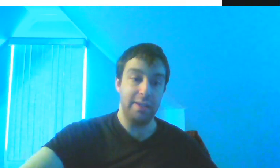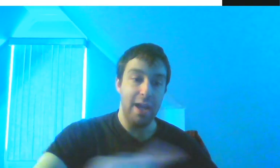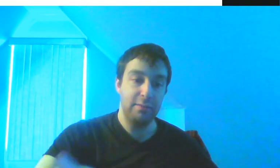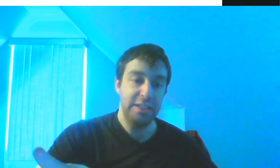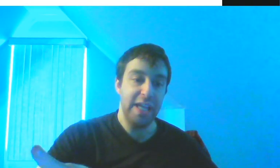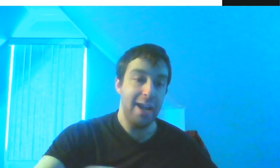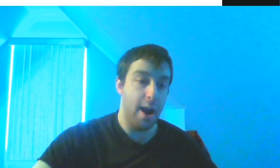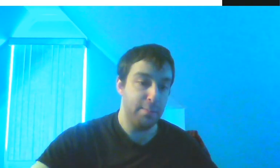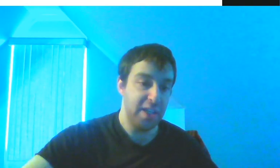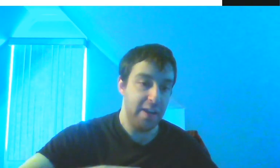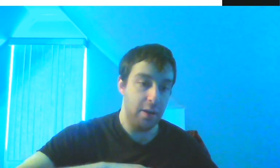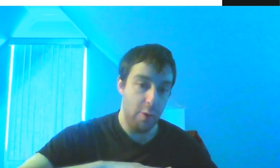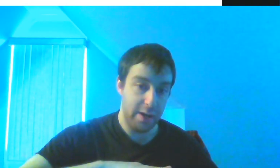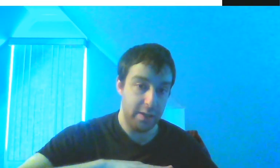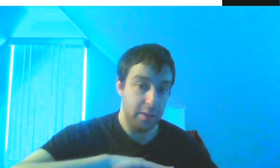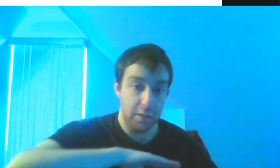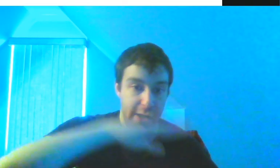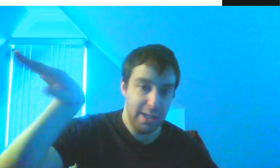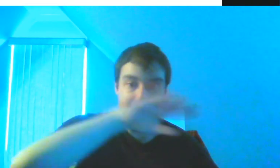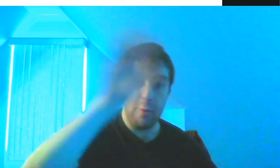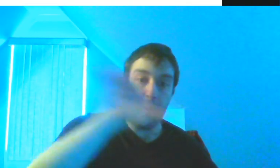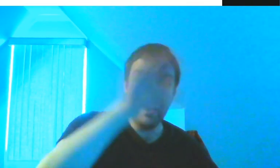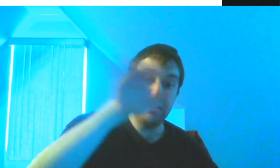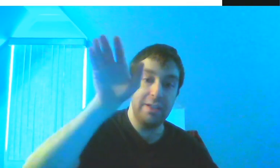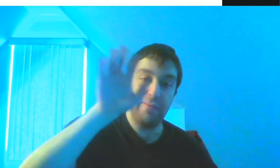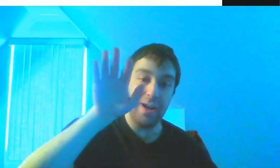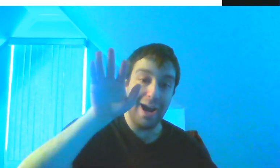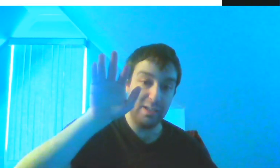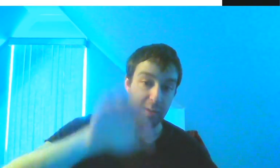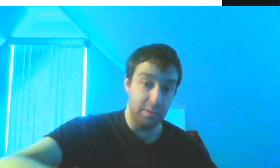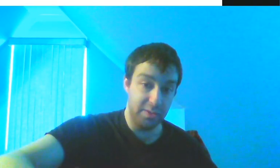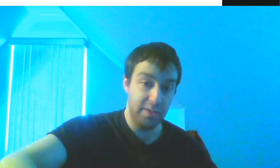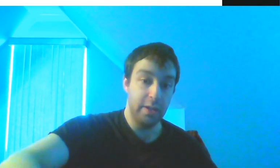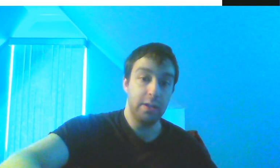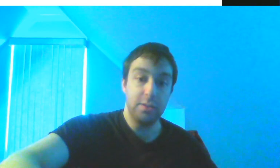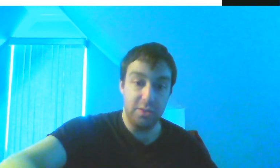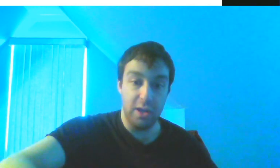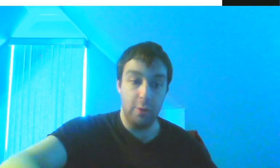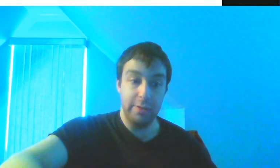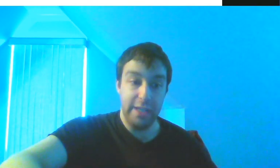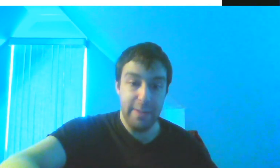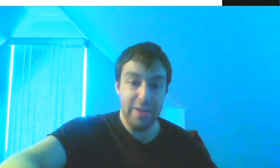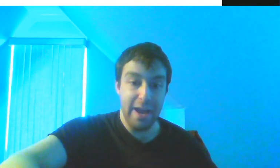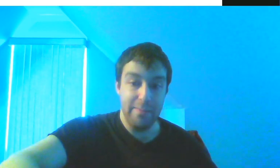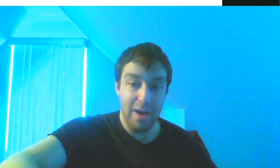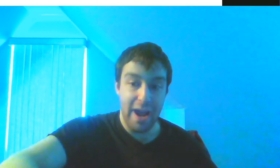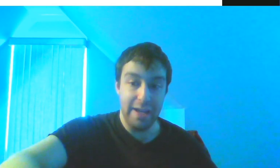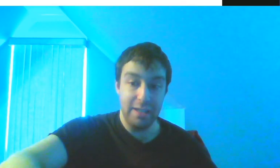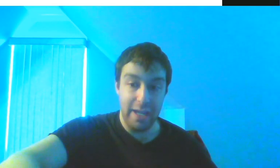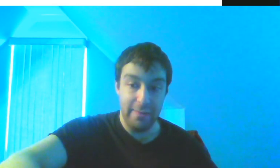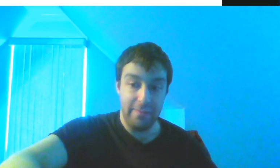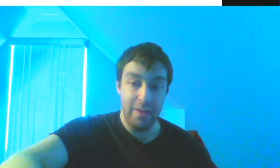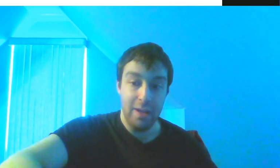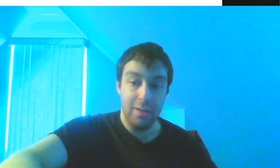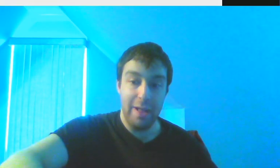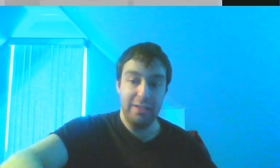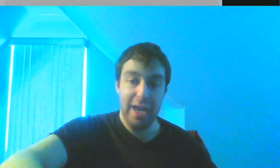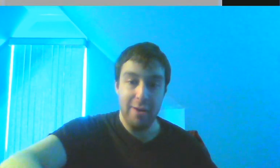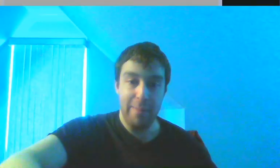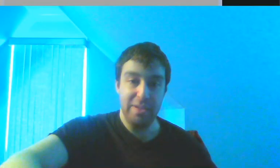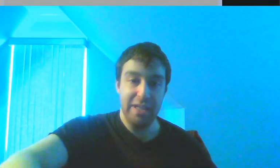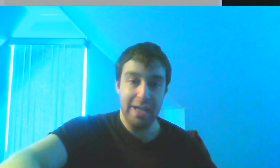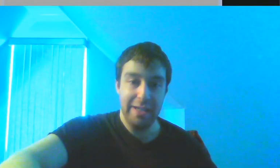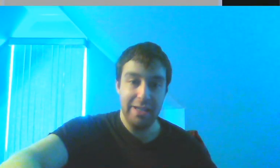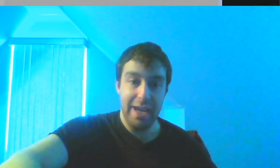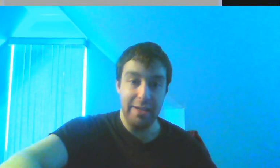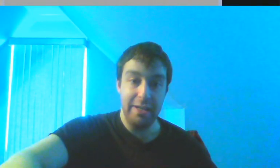nurse downstate, upstate New York, you're going to be called into different hospitals. So keep that in mind if, let's say